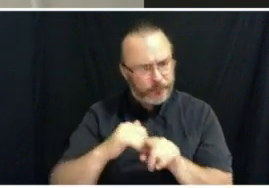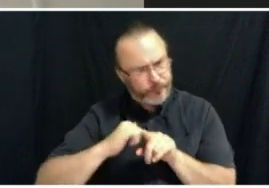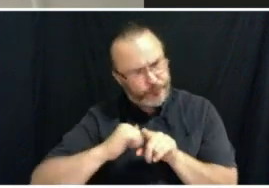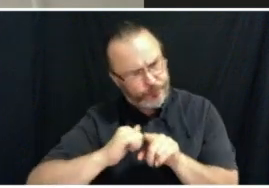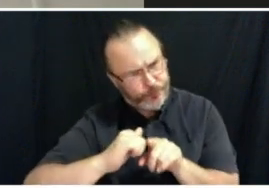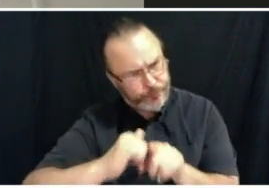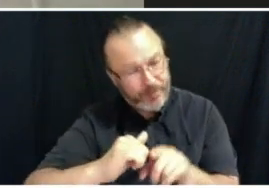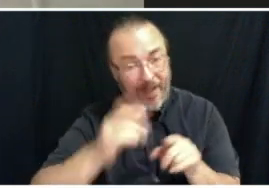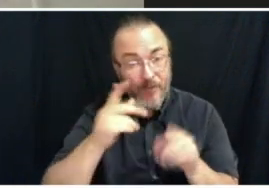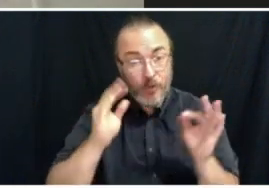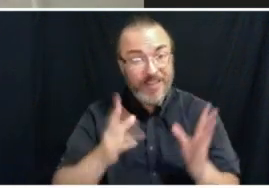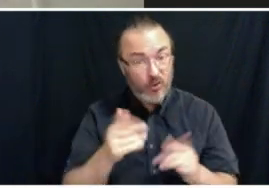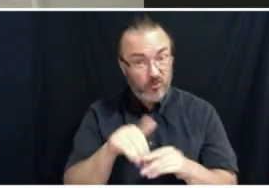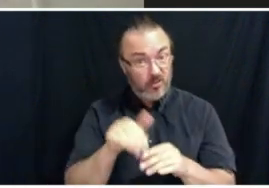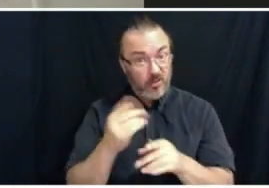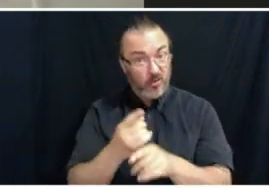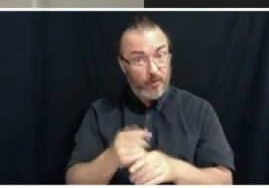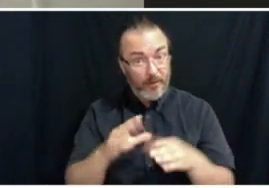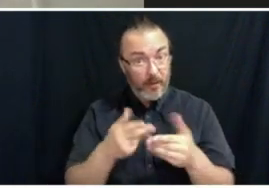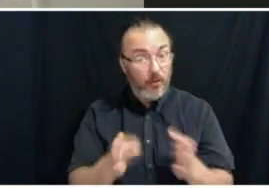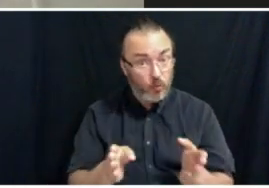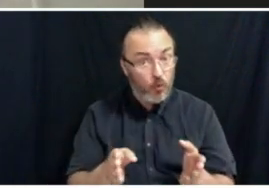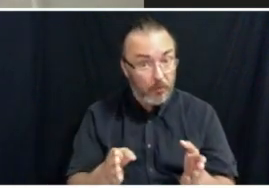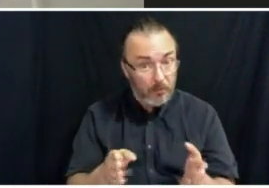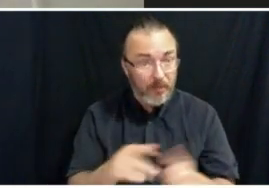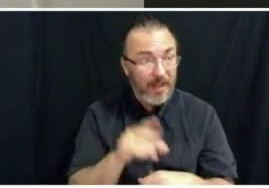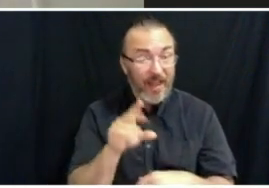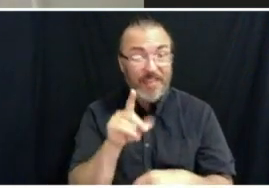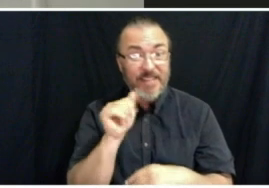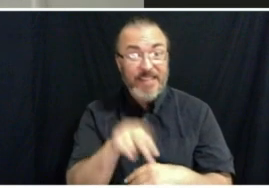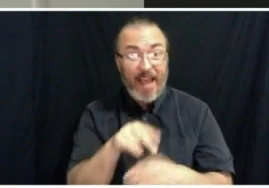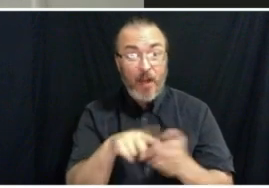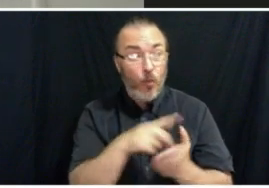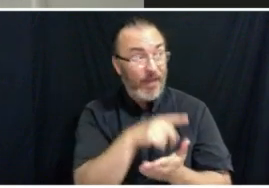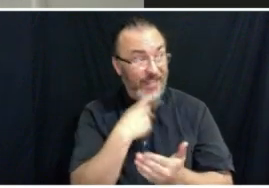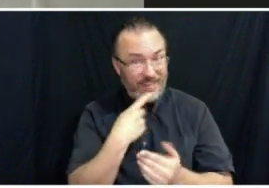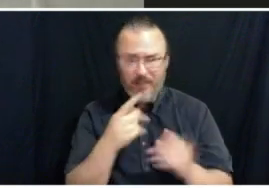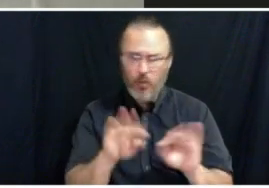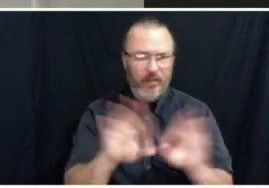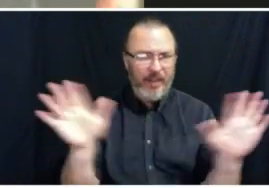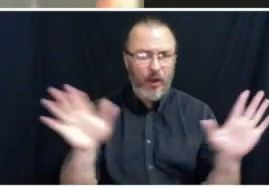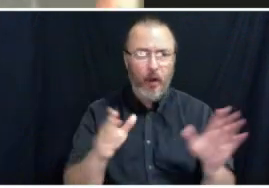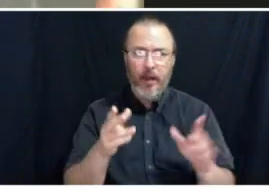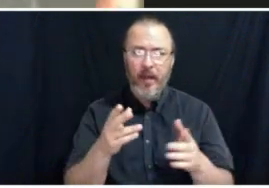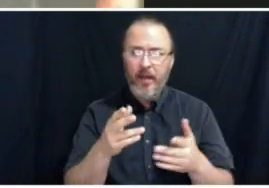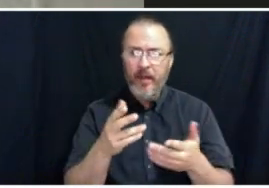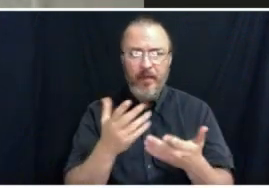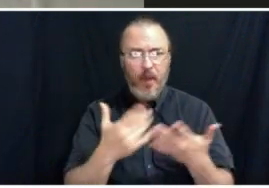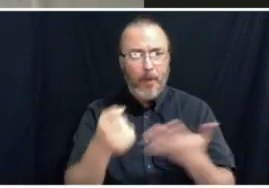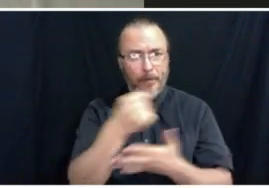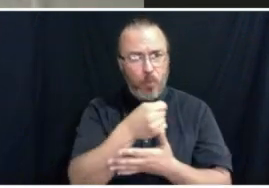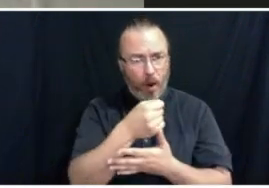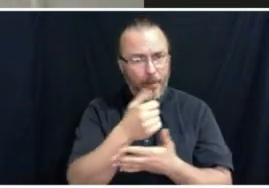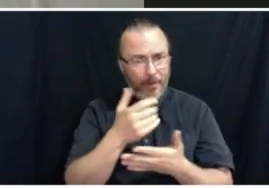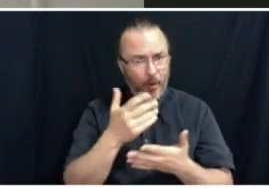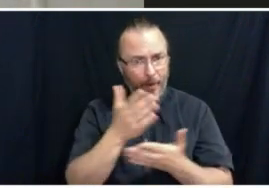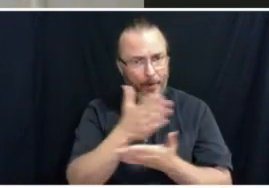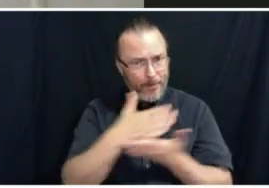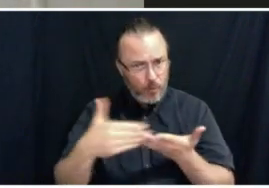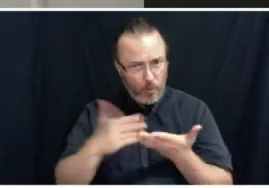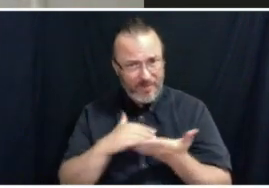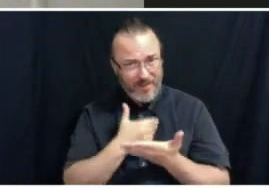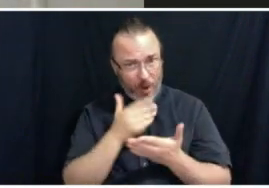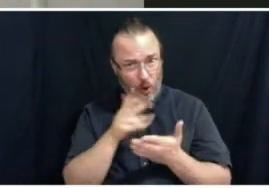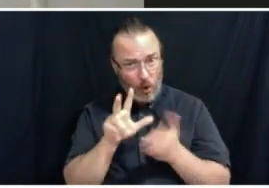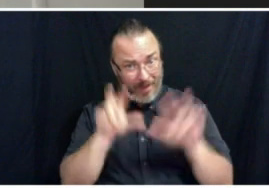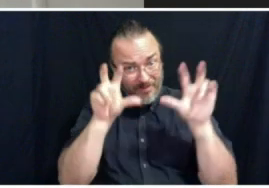regular classrooms. I mean, the way Dan put it was very clear. I mean, the main source of our investment should be in making